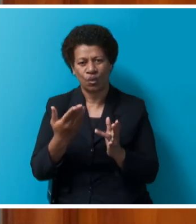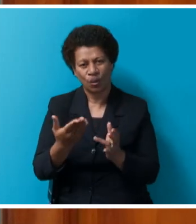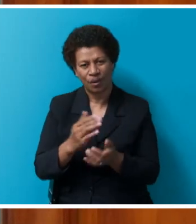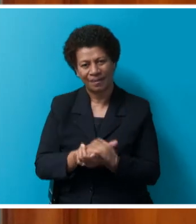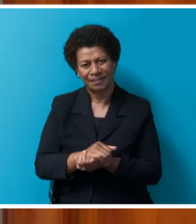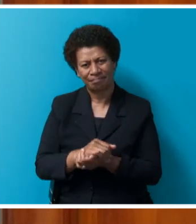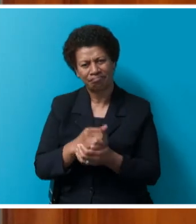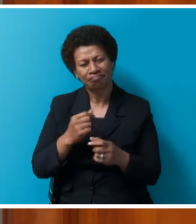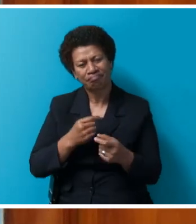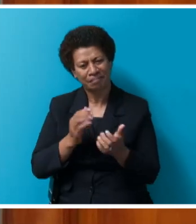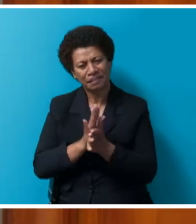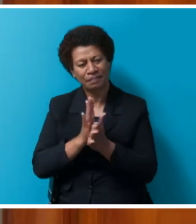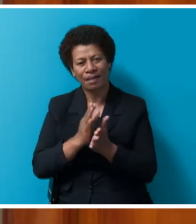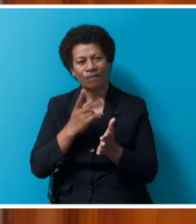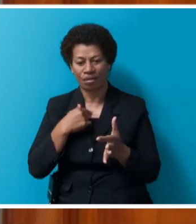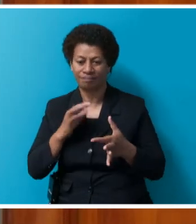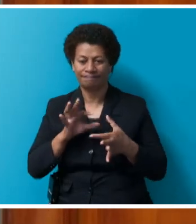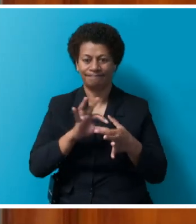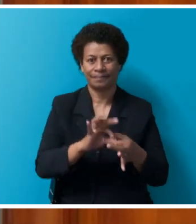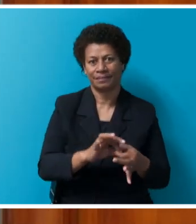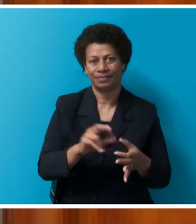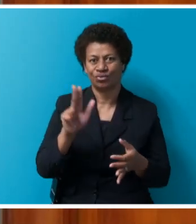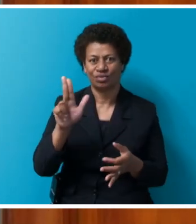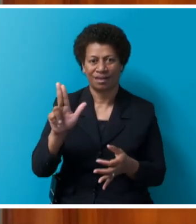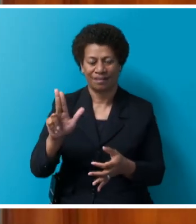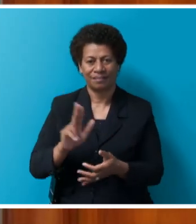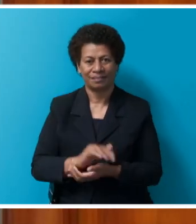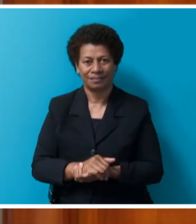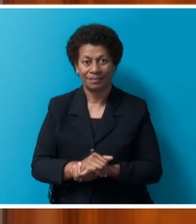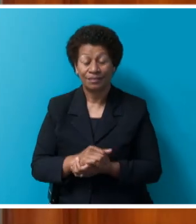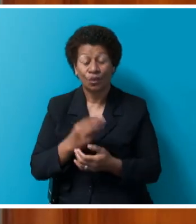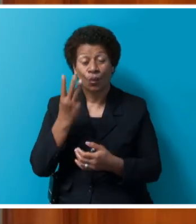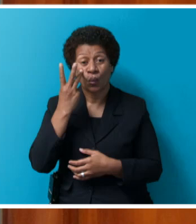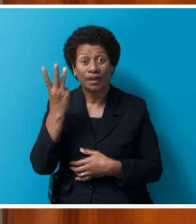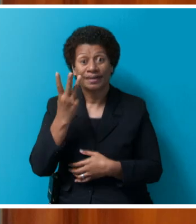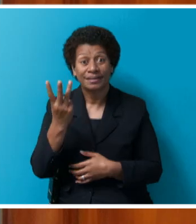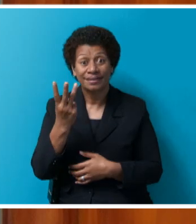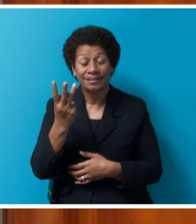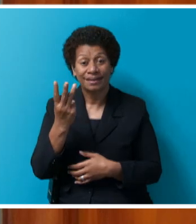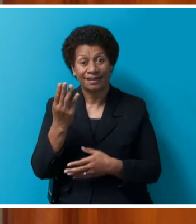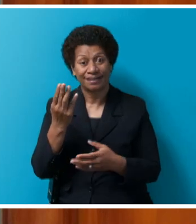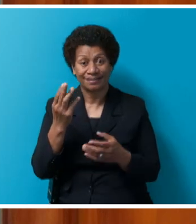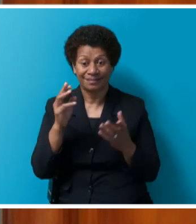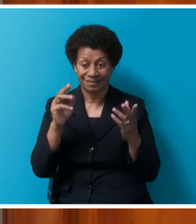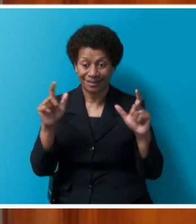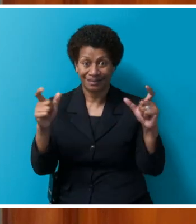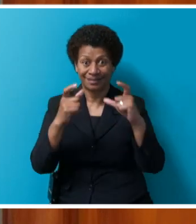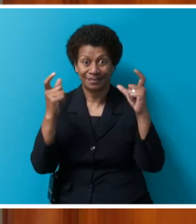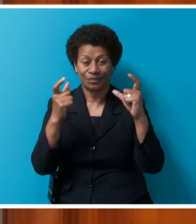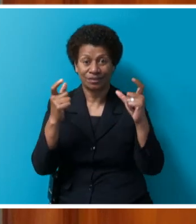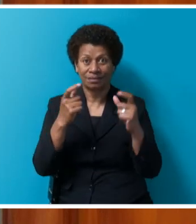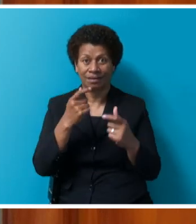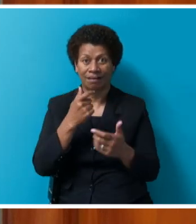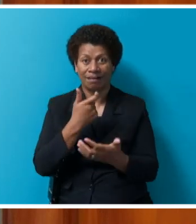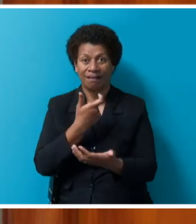Olau. Madam Deputy Speaker, witnessing the ceremony was more than observing tradition. It was feeling